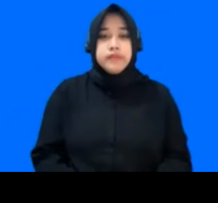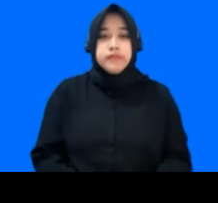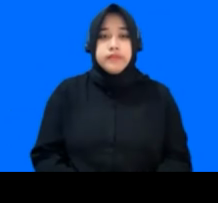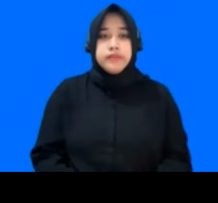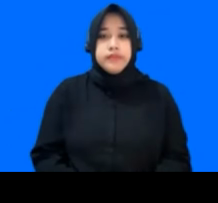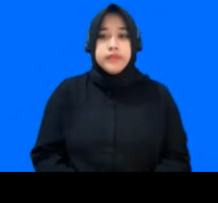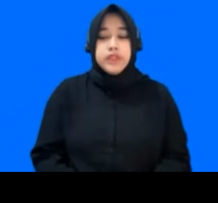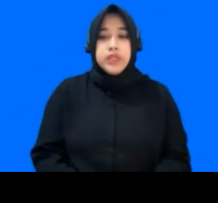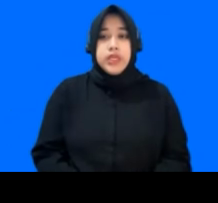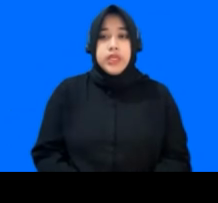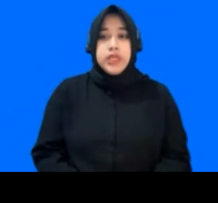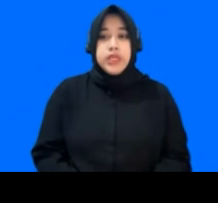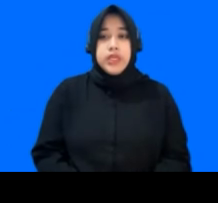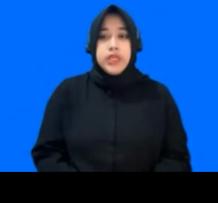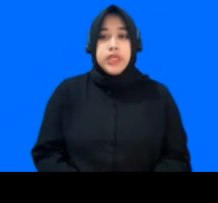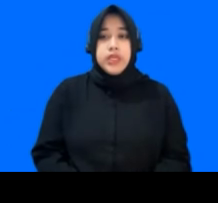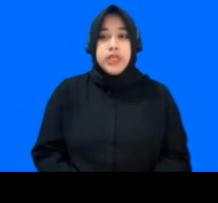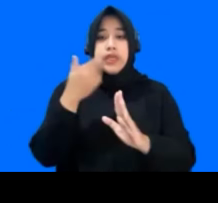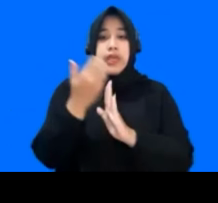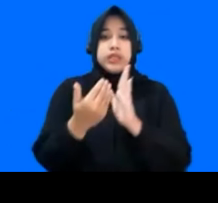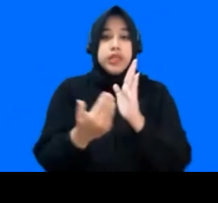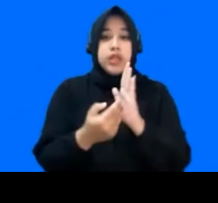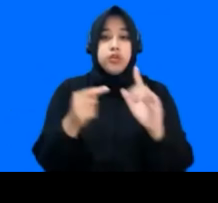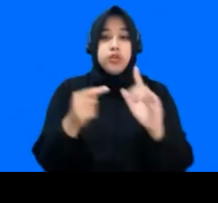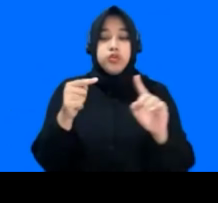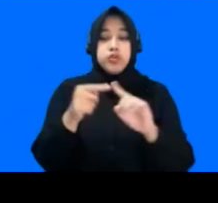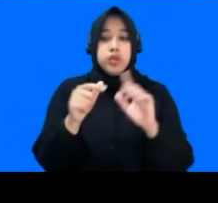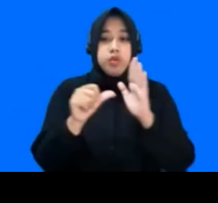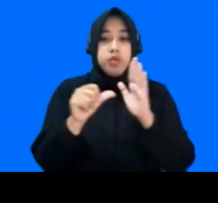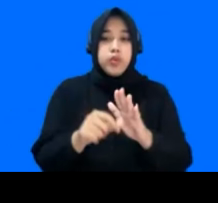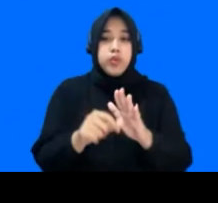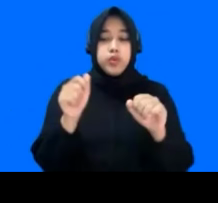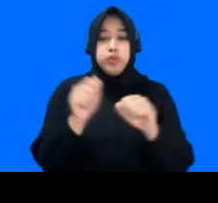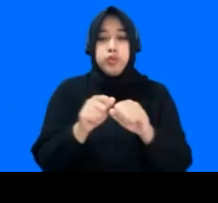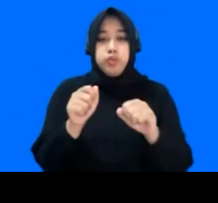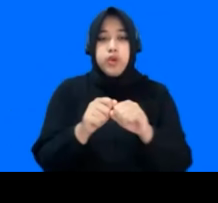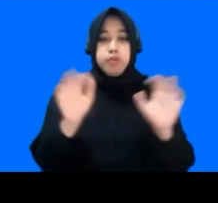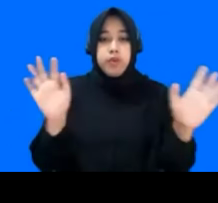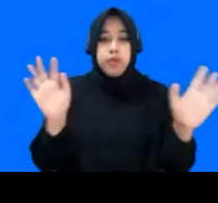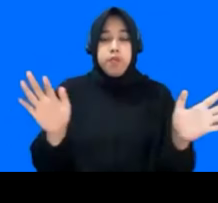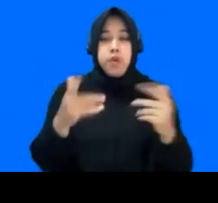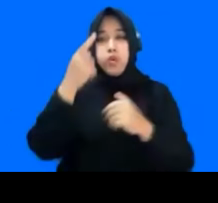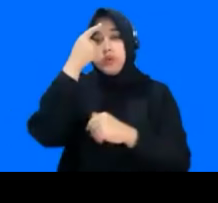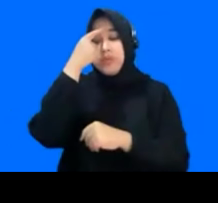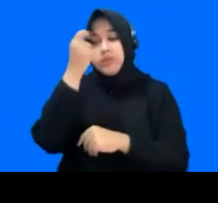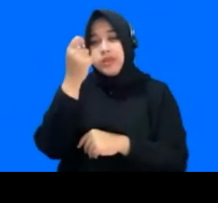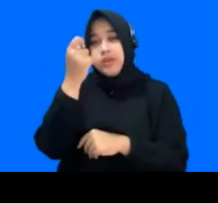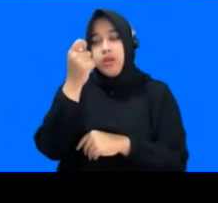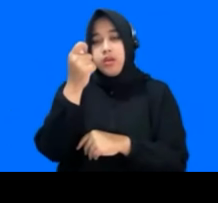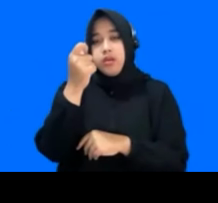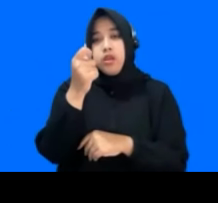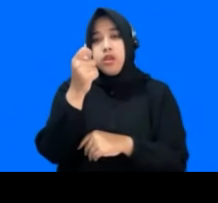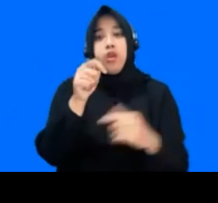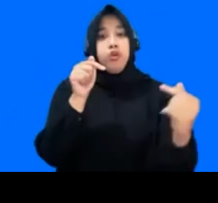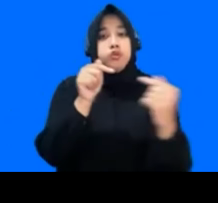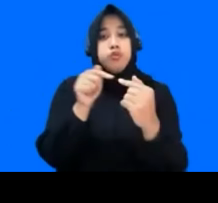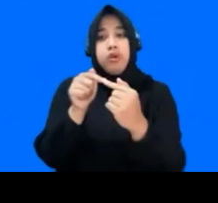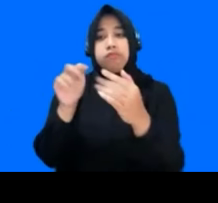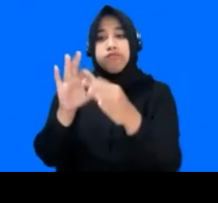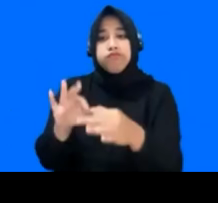helps to build trust and productive working relationships that are so valuable